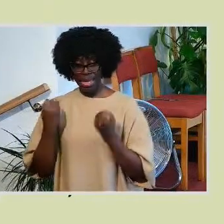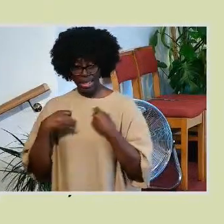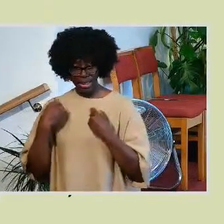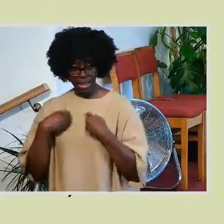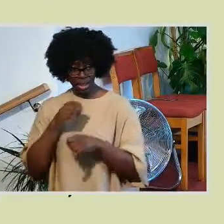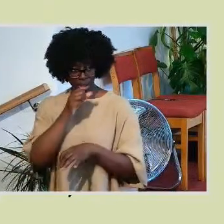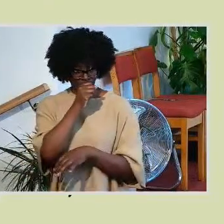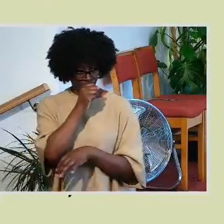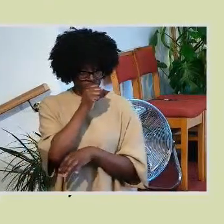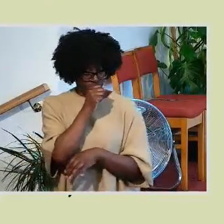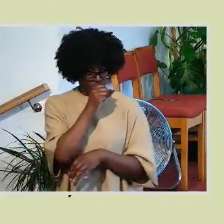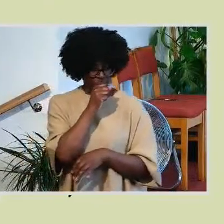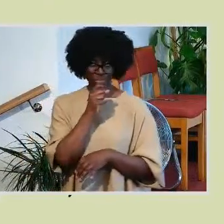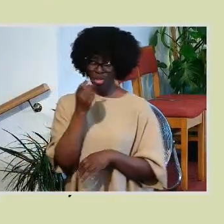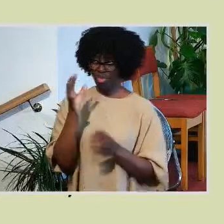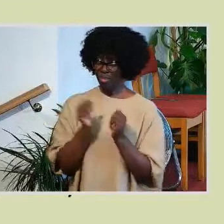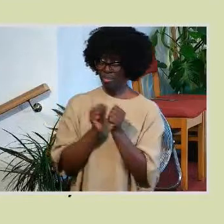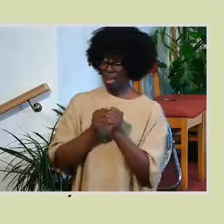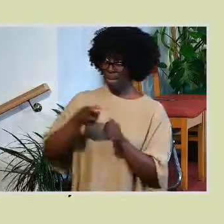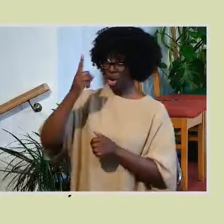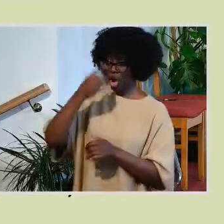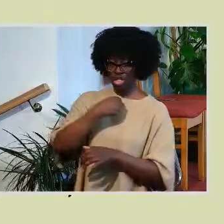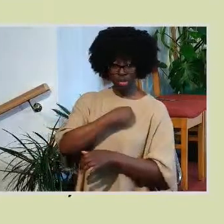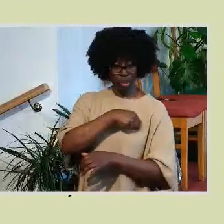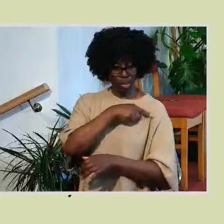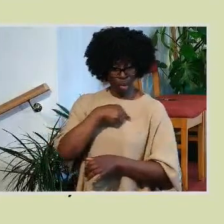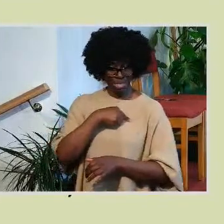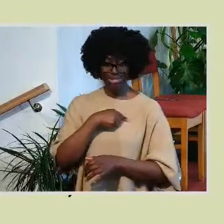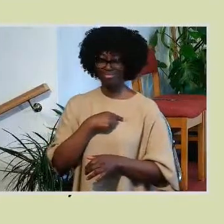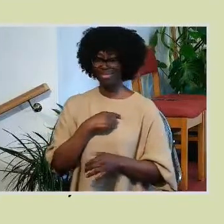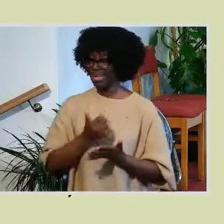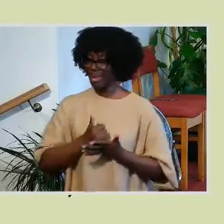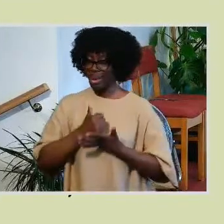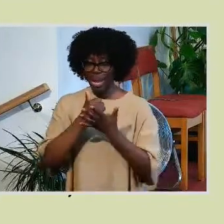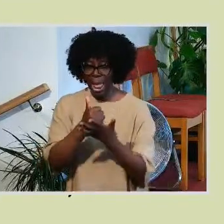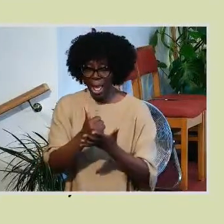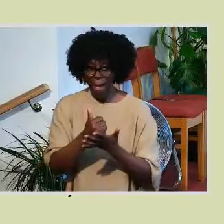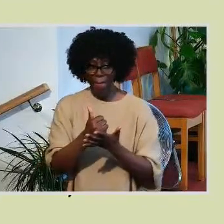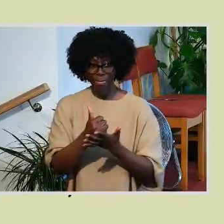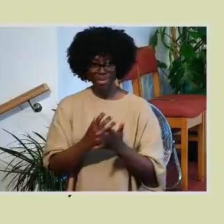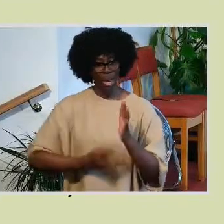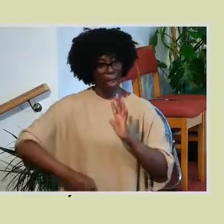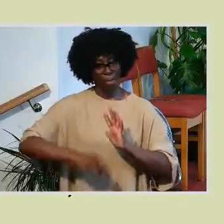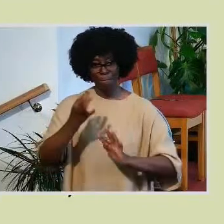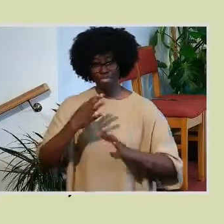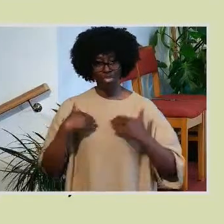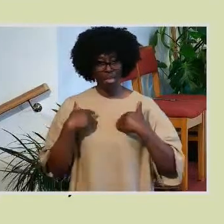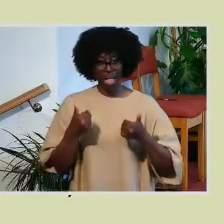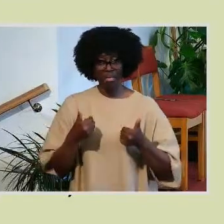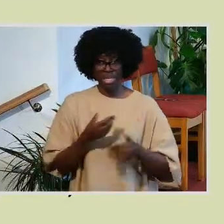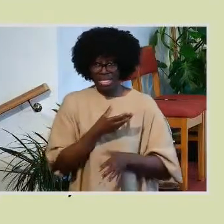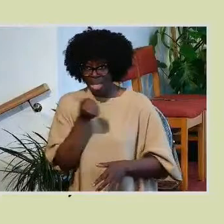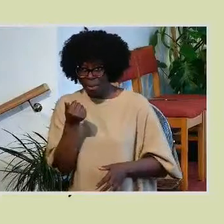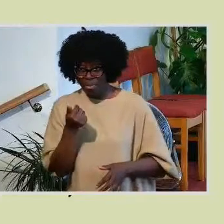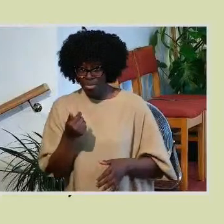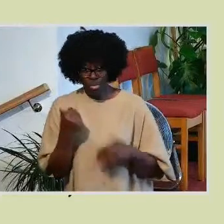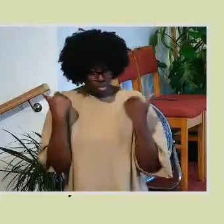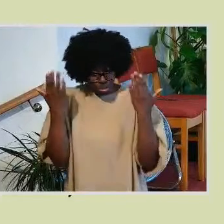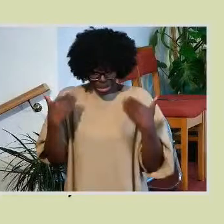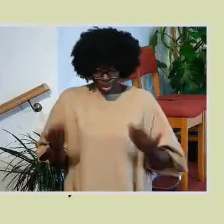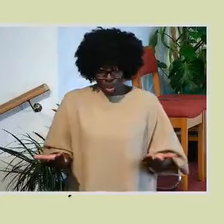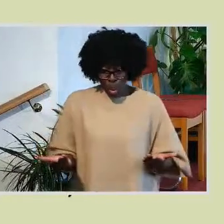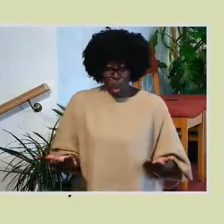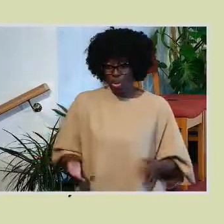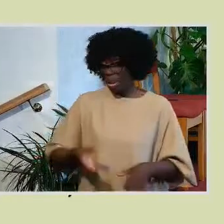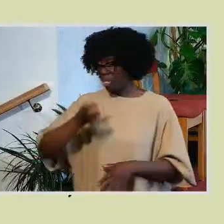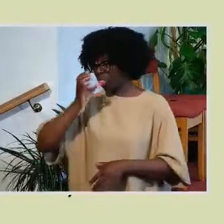can restore what has been lost. Sometimes if we've done it through ignorance, we might have smoked, we might have drunk, we